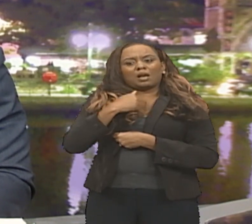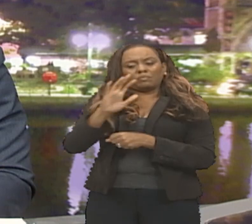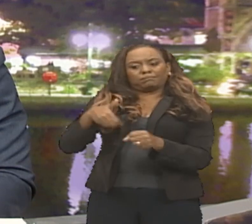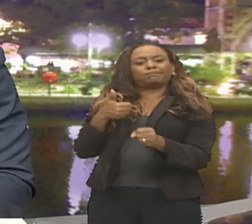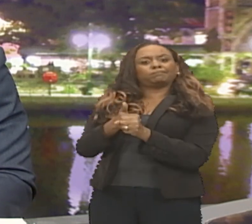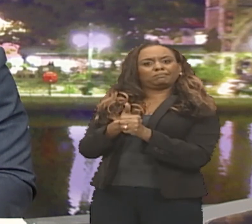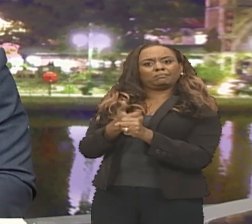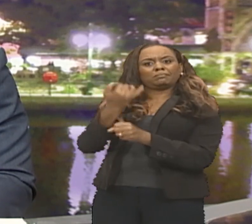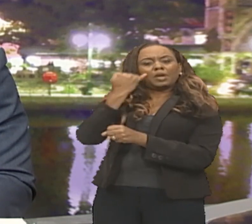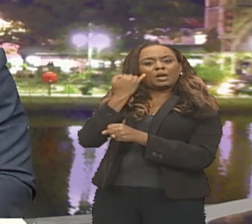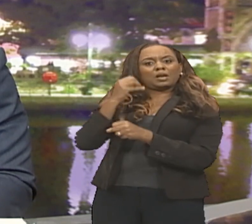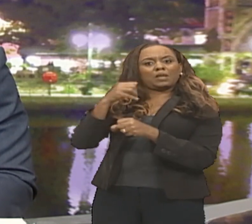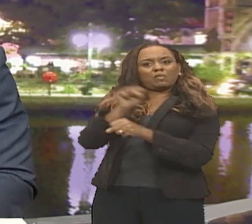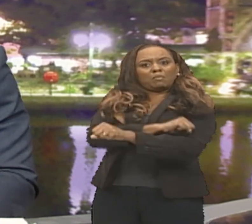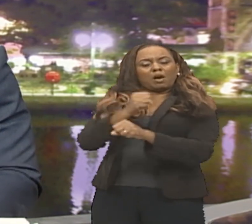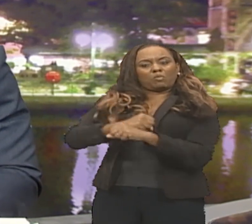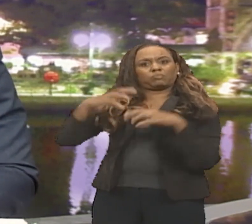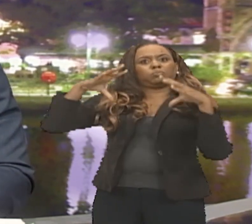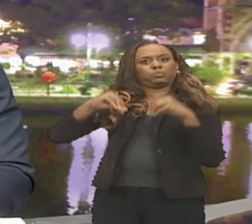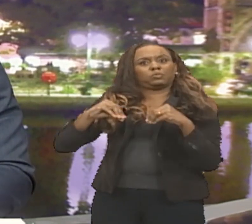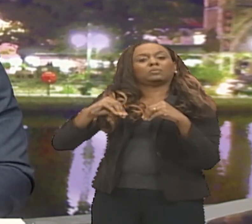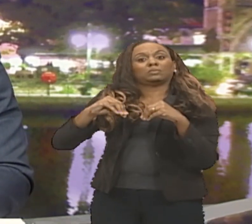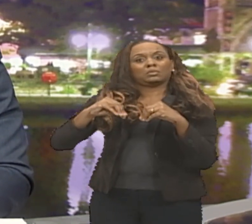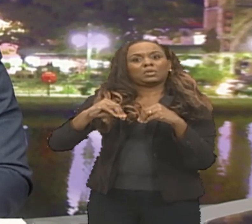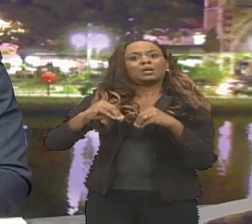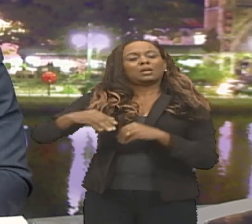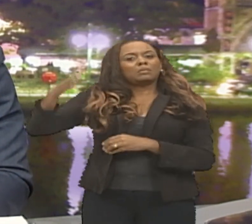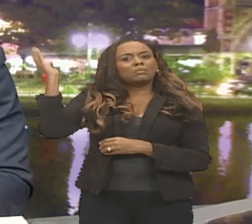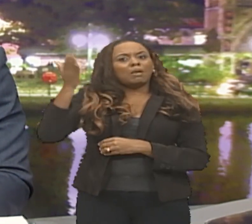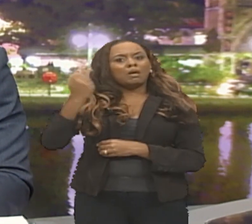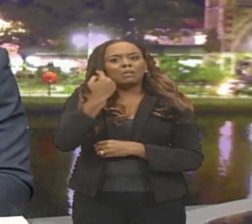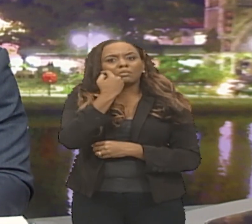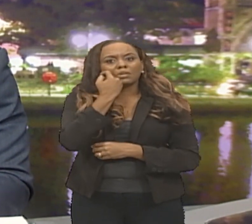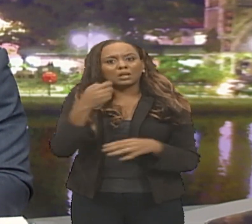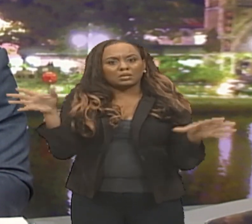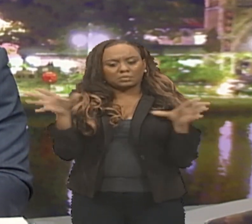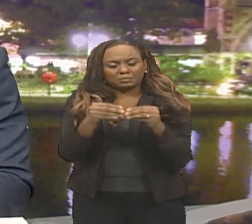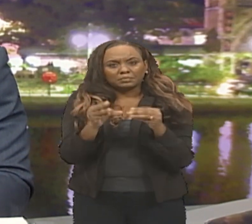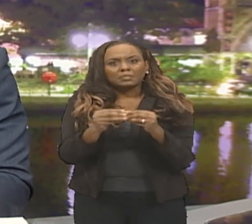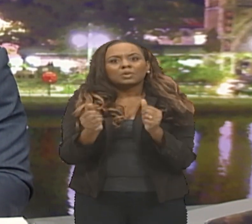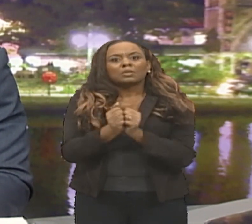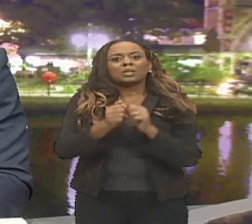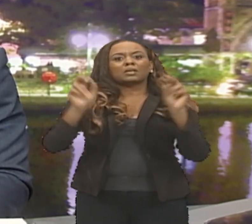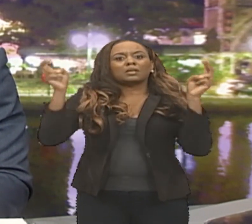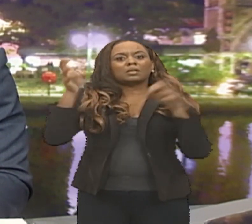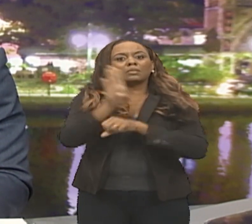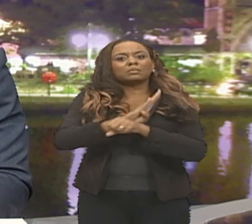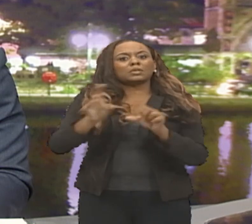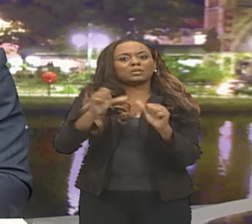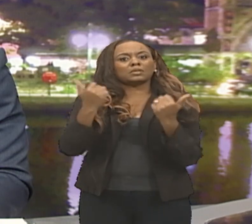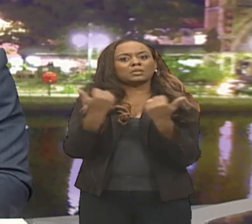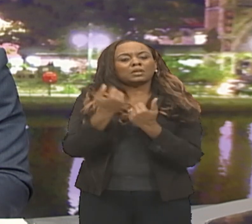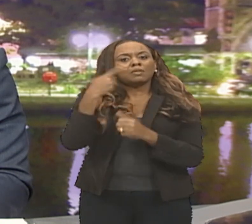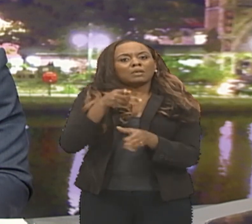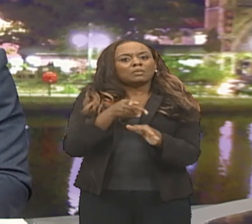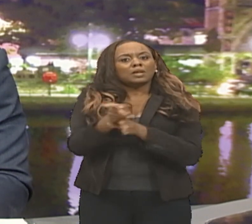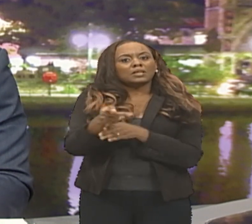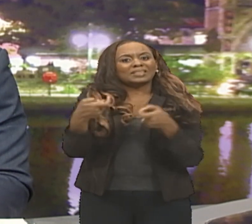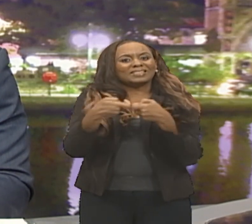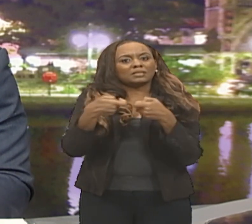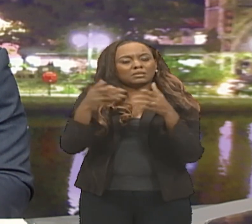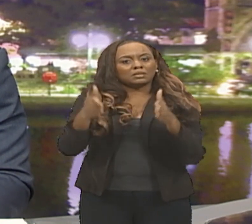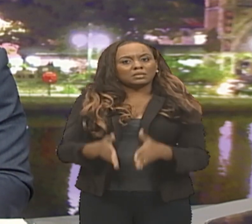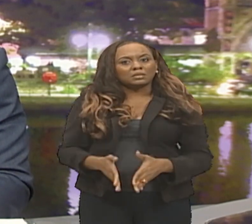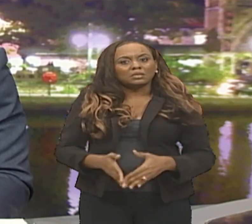in case of a power failure. Now, he was speaking during a recent seminar hosted by the Barbados Association of Professional